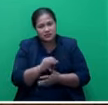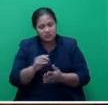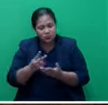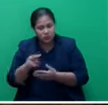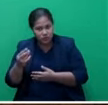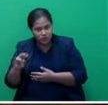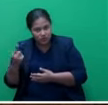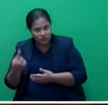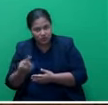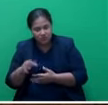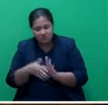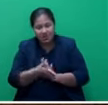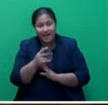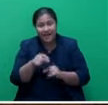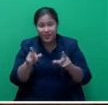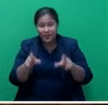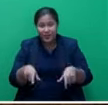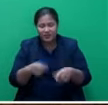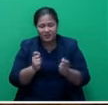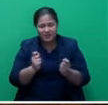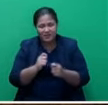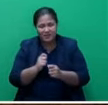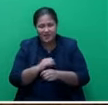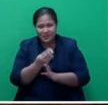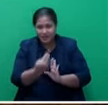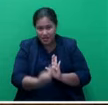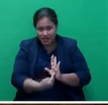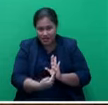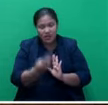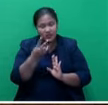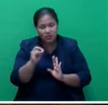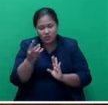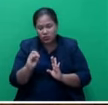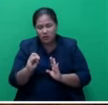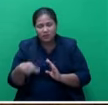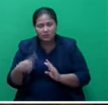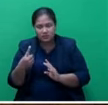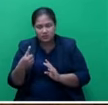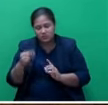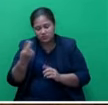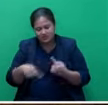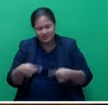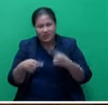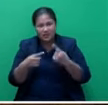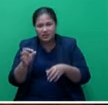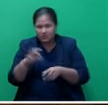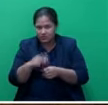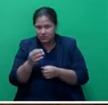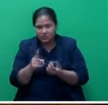High Court Amendment Bill 2021 be debated, voted upon, and be